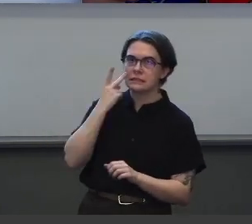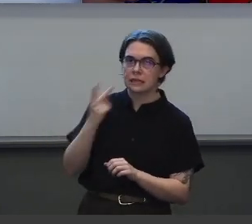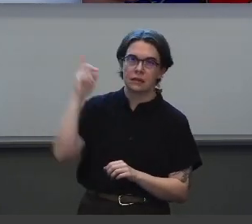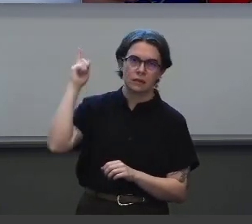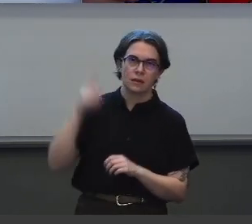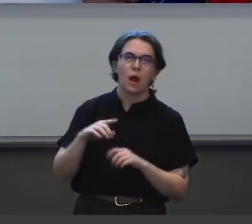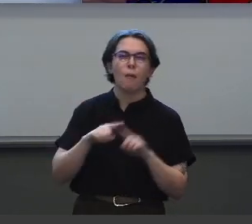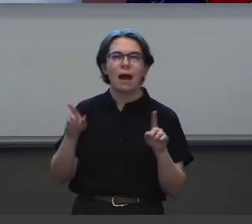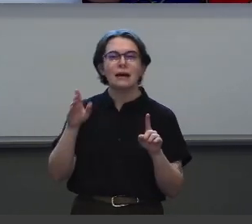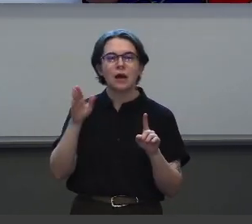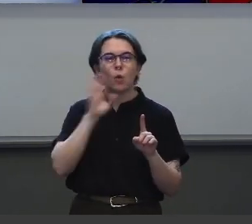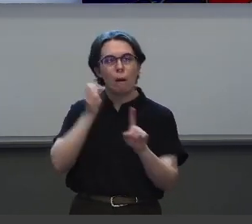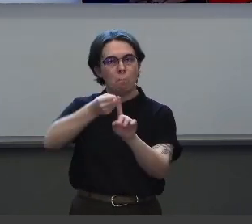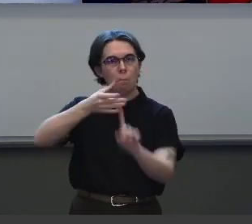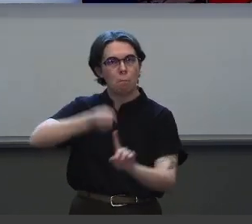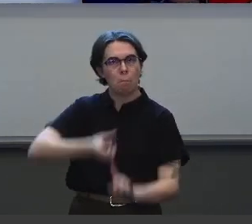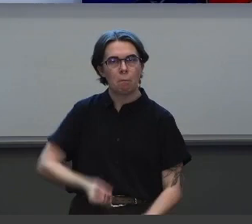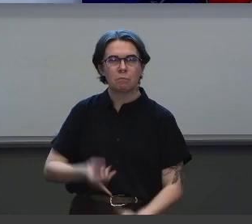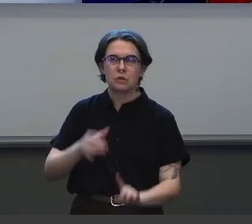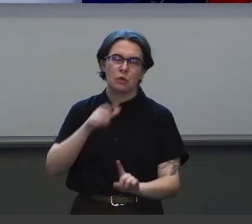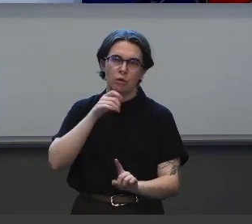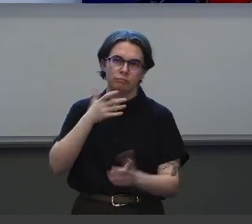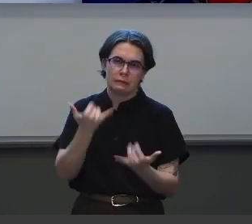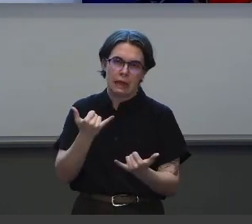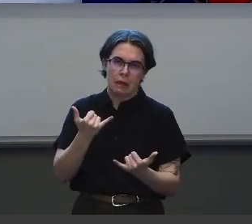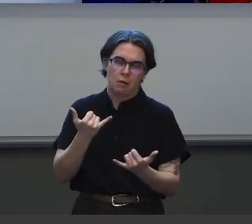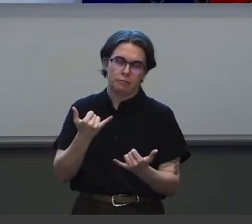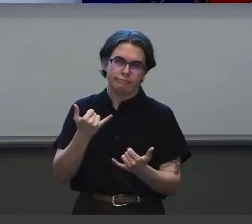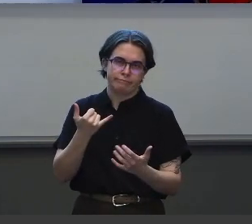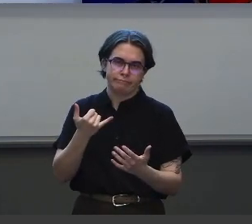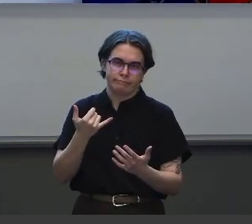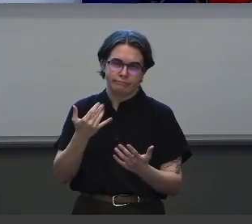little bit more detail next, so I'll just kind of skip over that for now.